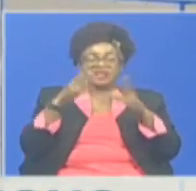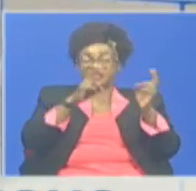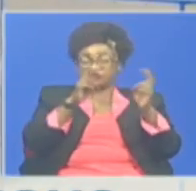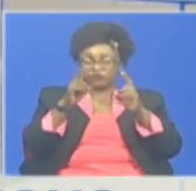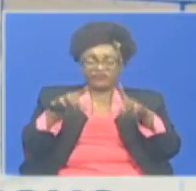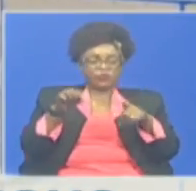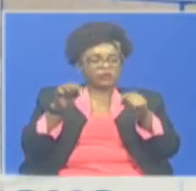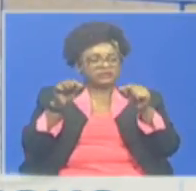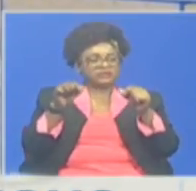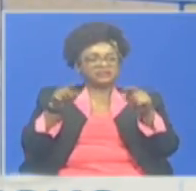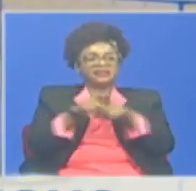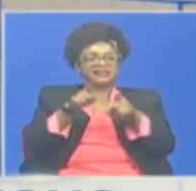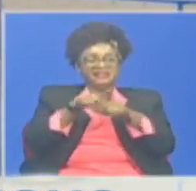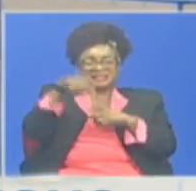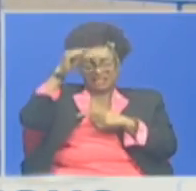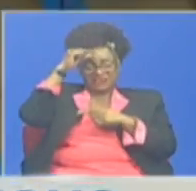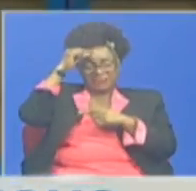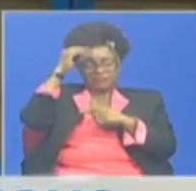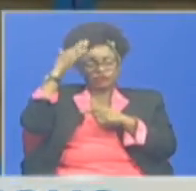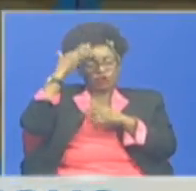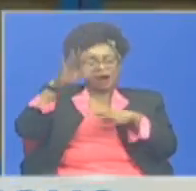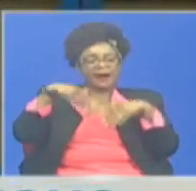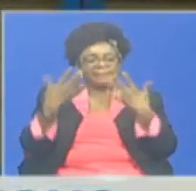is taking note of these innovations,